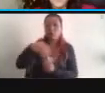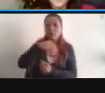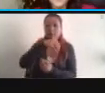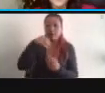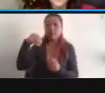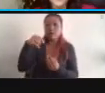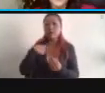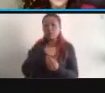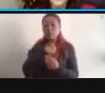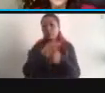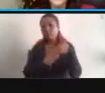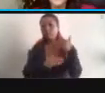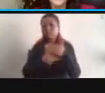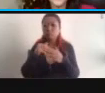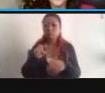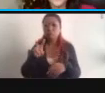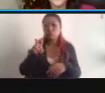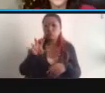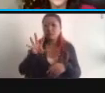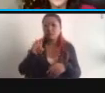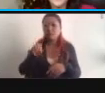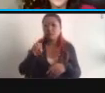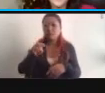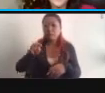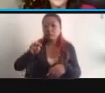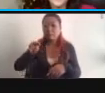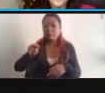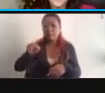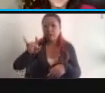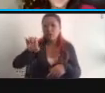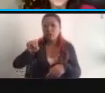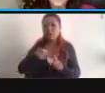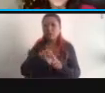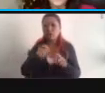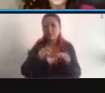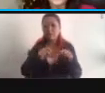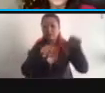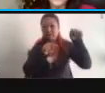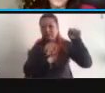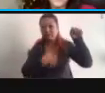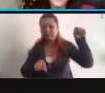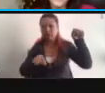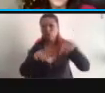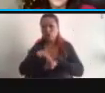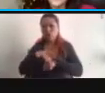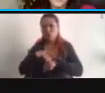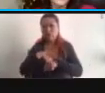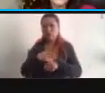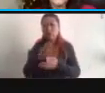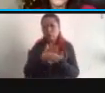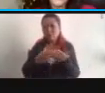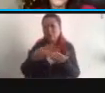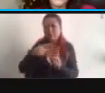pretty comfortable 250 miles from Earth. And that gives several advantages, one of which is the almost minimal